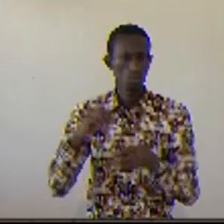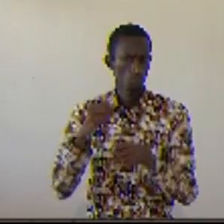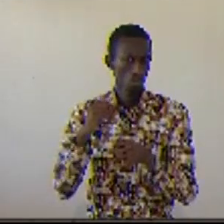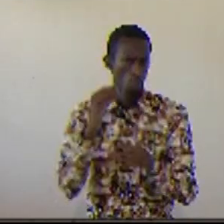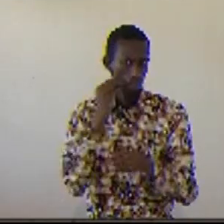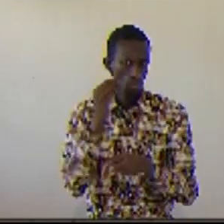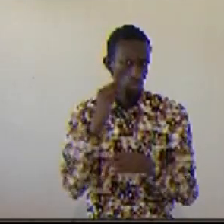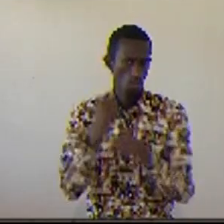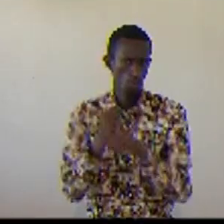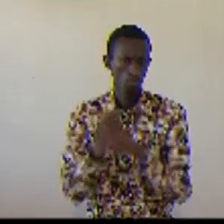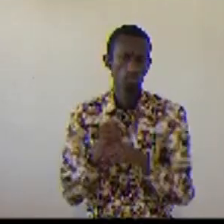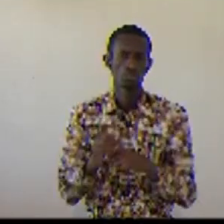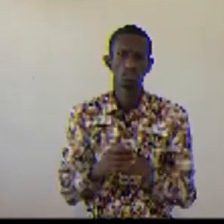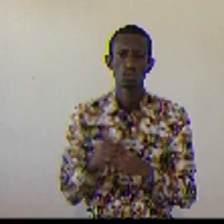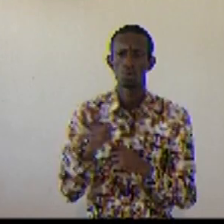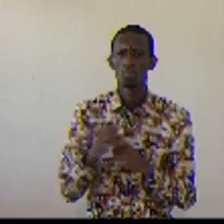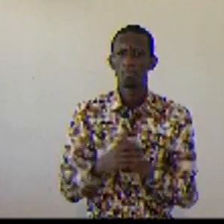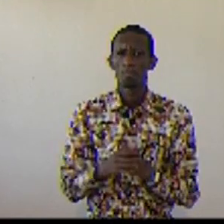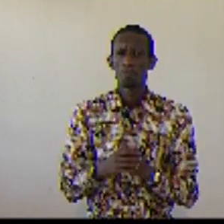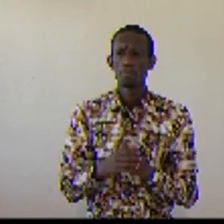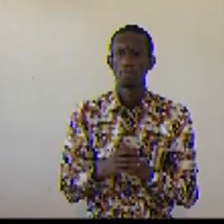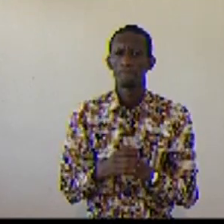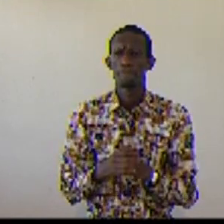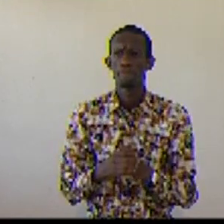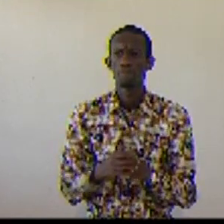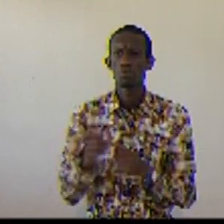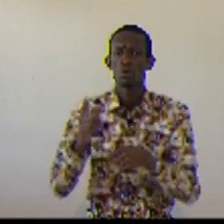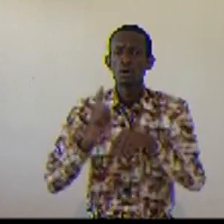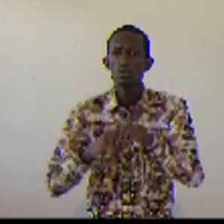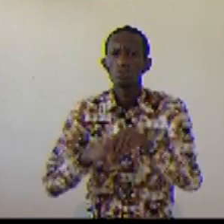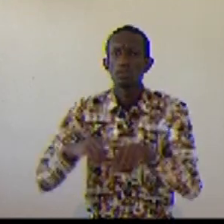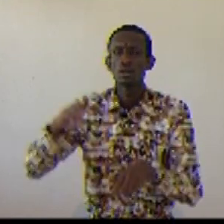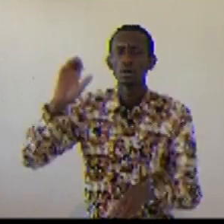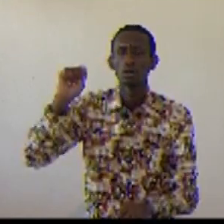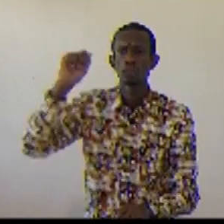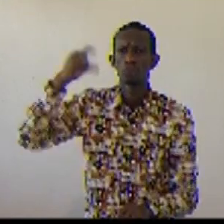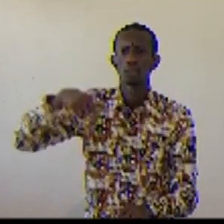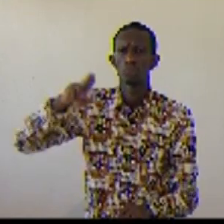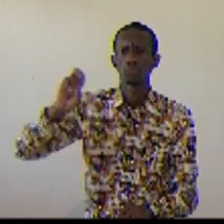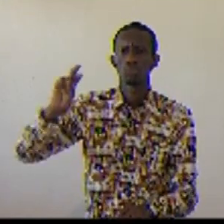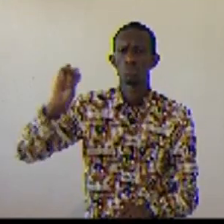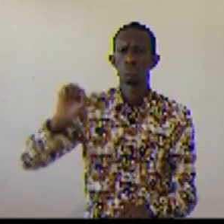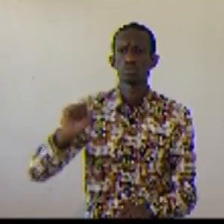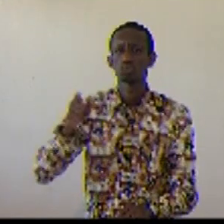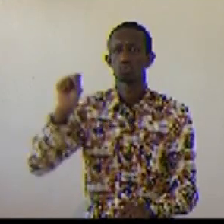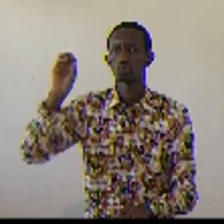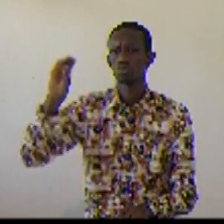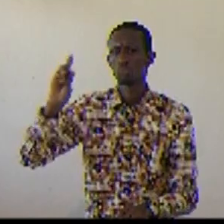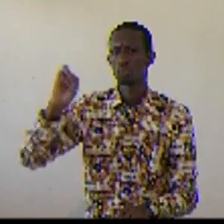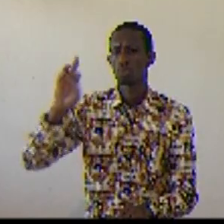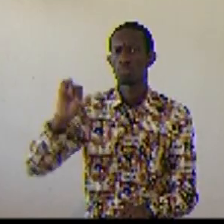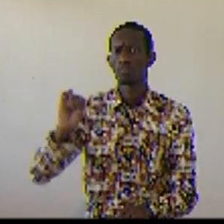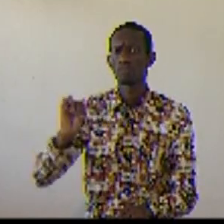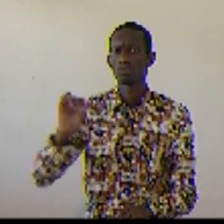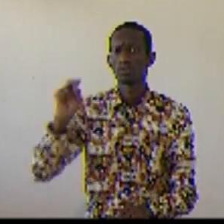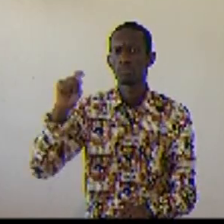Homework. When aqueous sodium thiosulfate and dilute hydrochloric acid are mixed, a precipitate of insoluble sulfur is produced. This makes